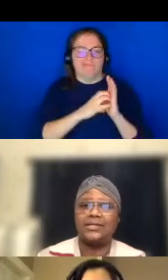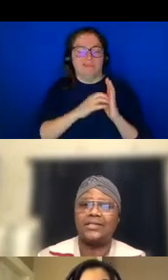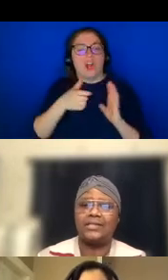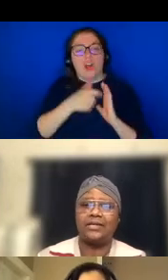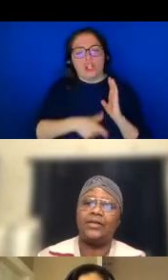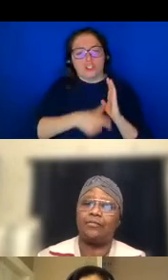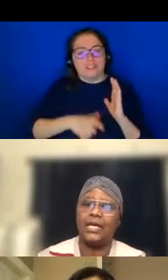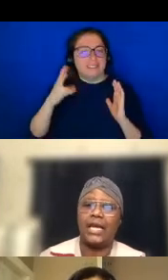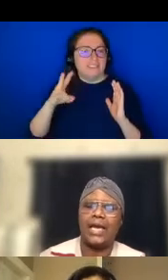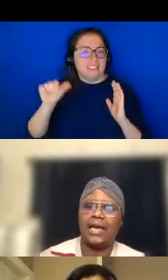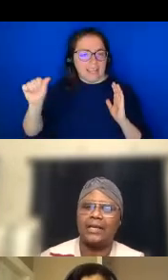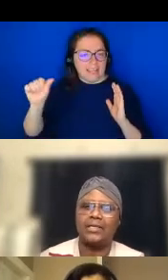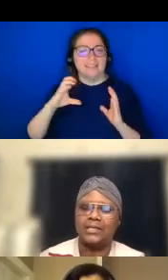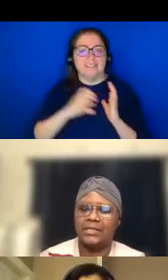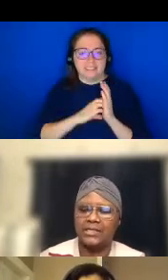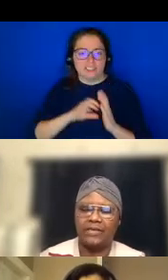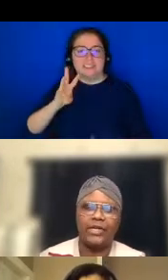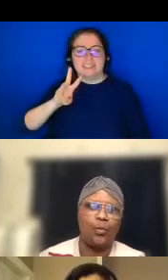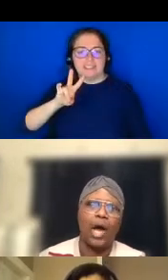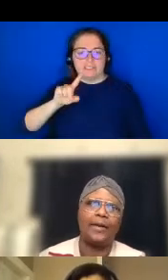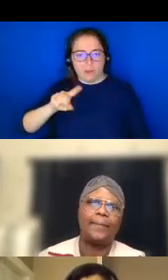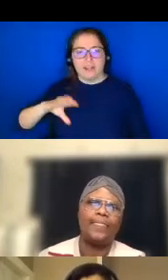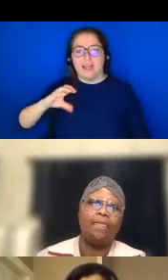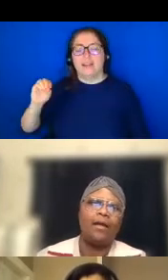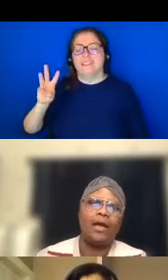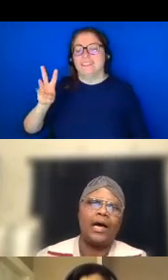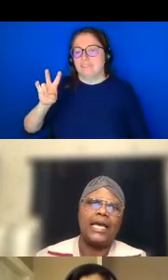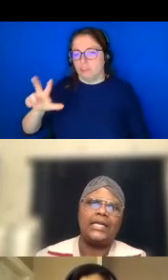Sections 673 and 671.